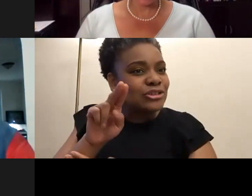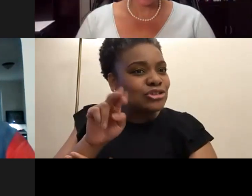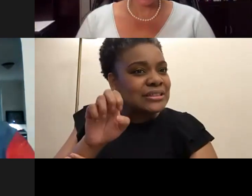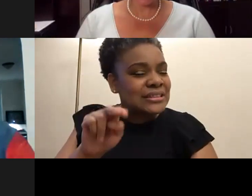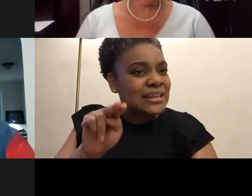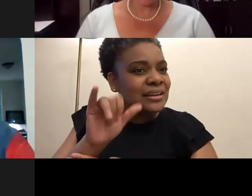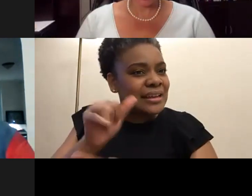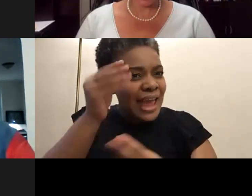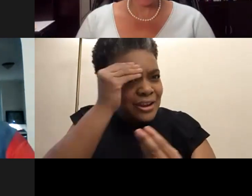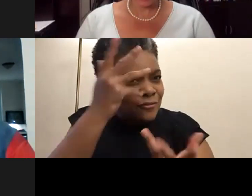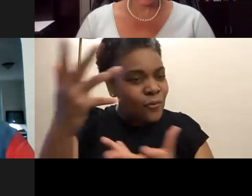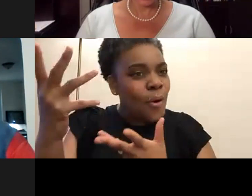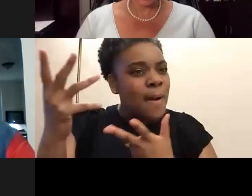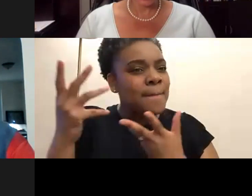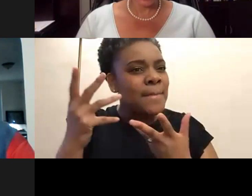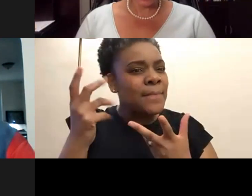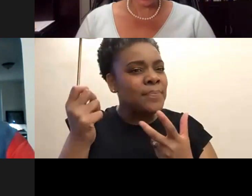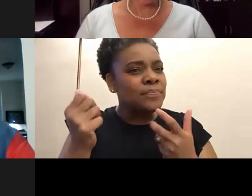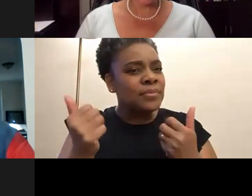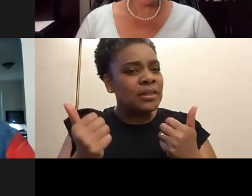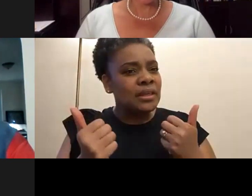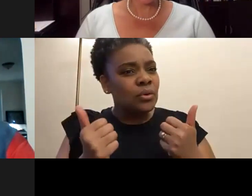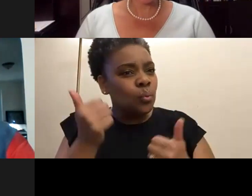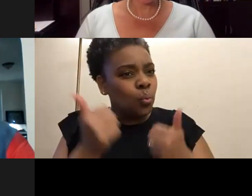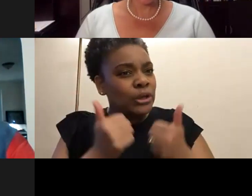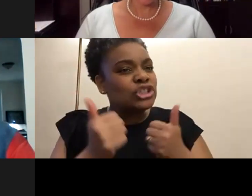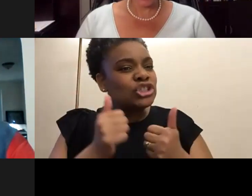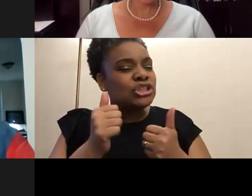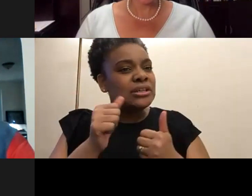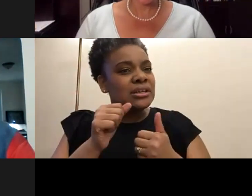site that lists like where you can get a vaccine. But if you're just